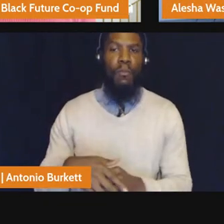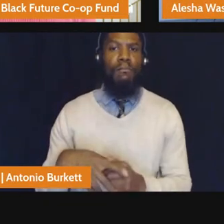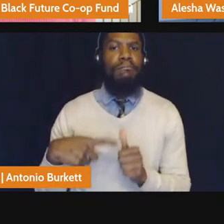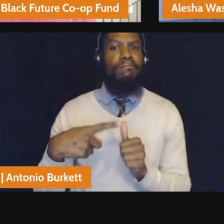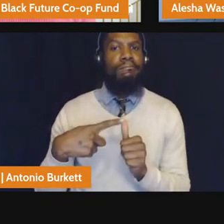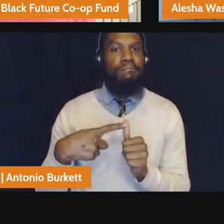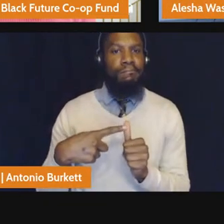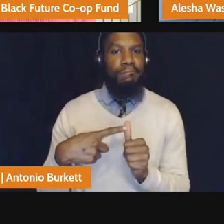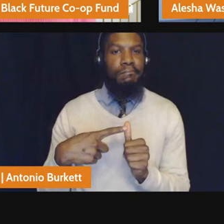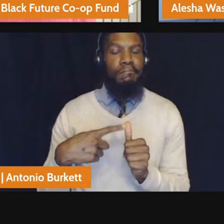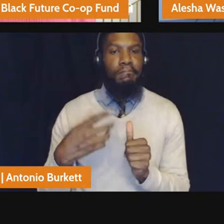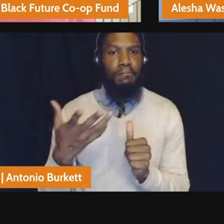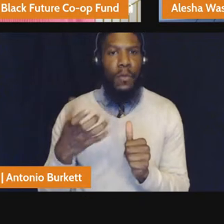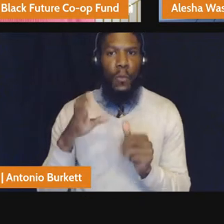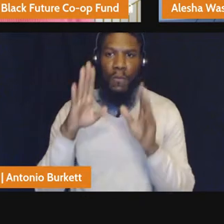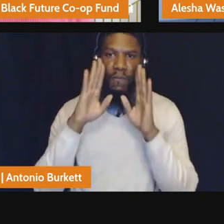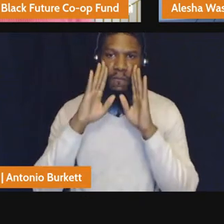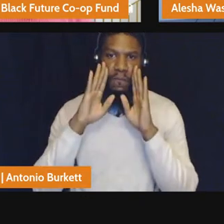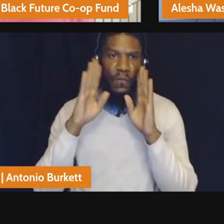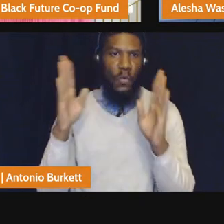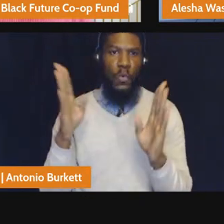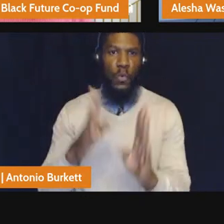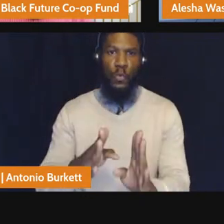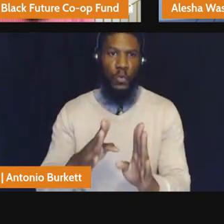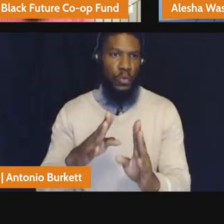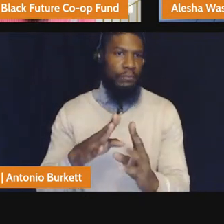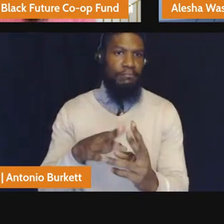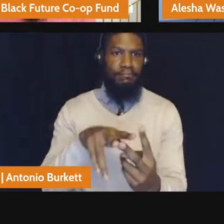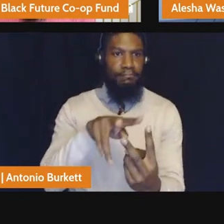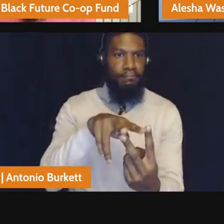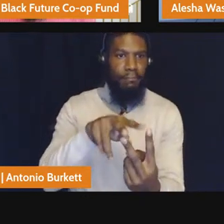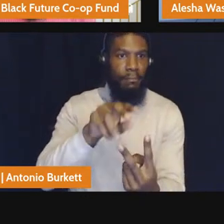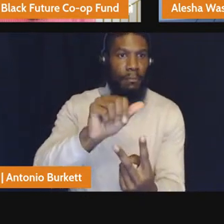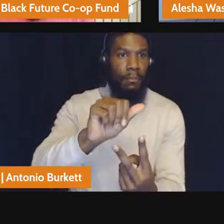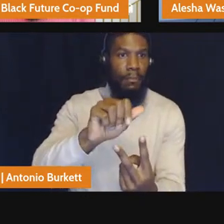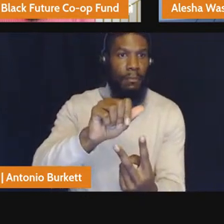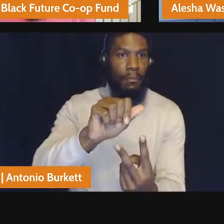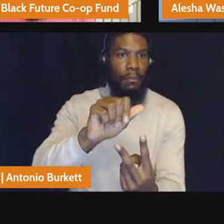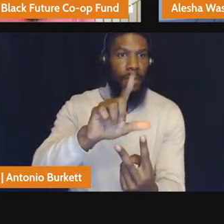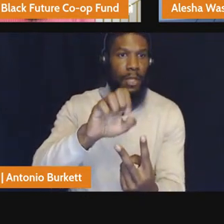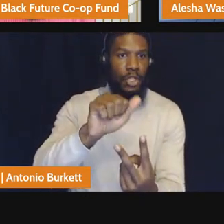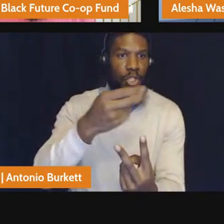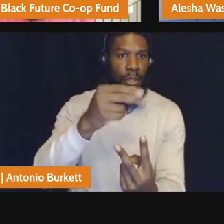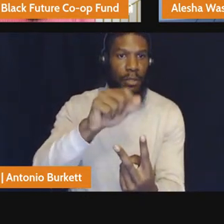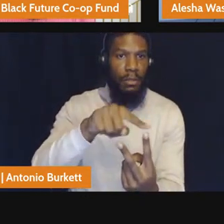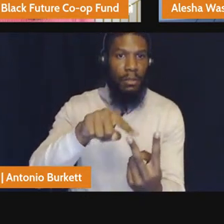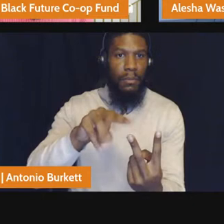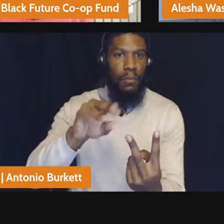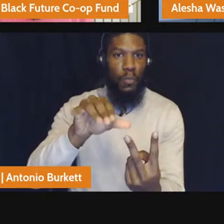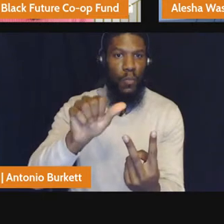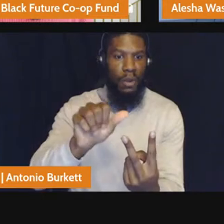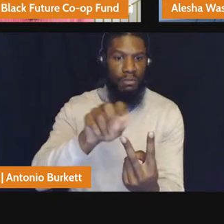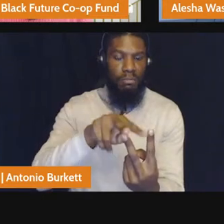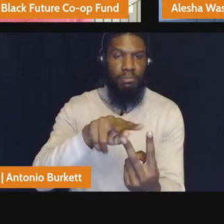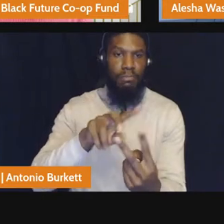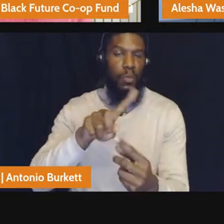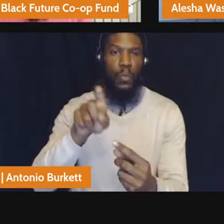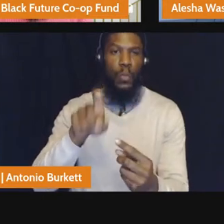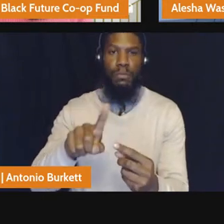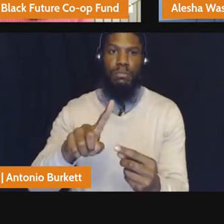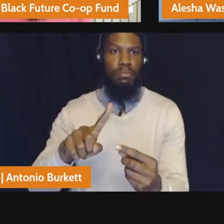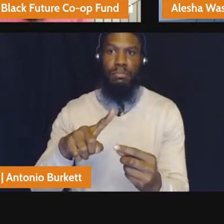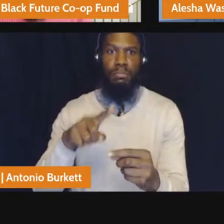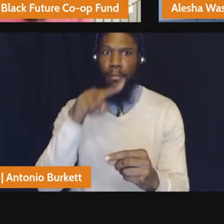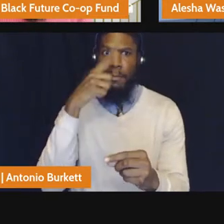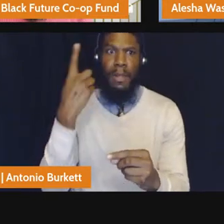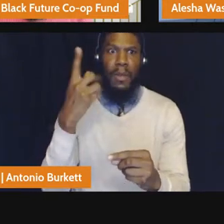like to focus this question to Alicia and Maria. There have been a number of Black people and Black women in particular, including you, Alicia